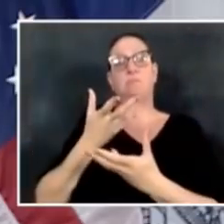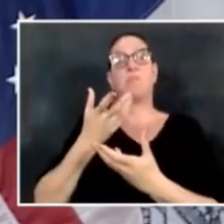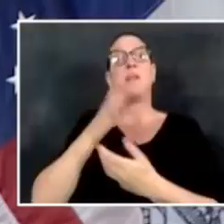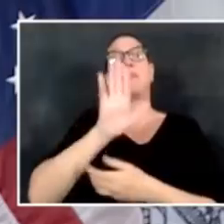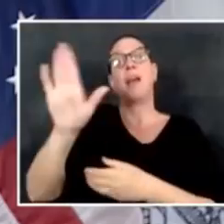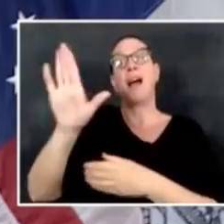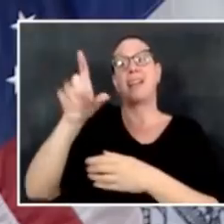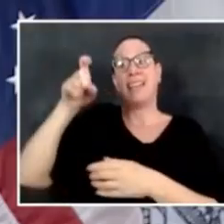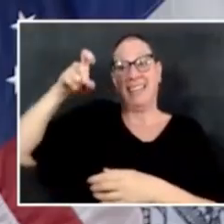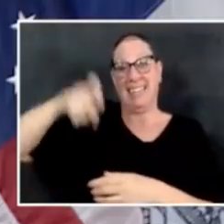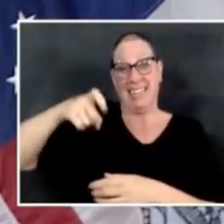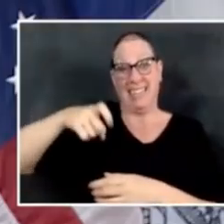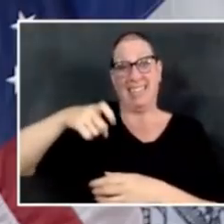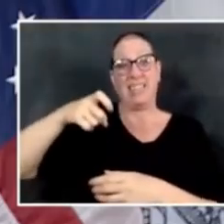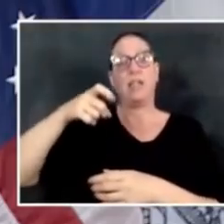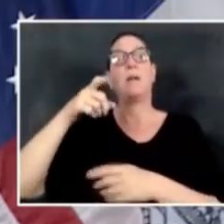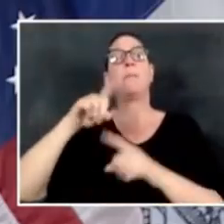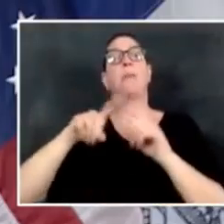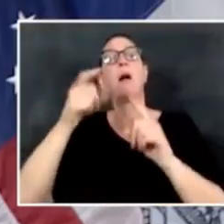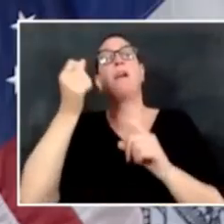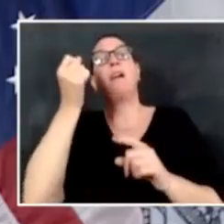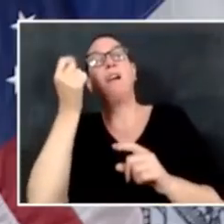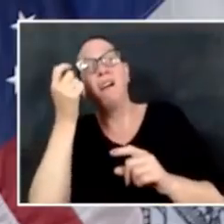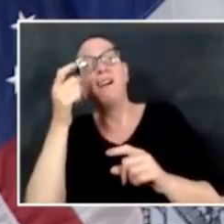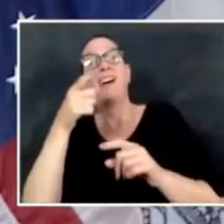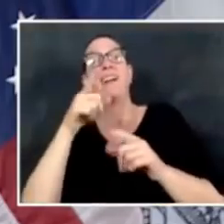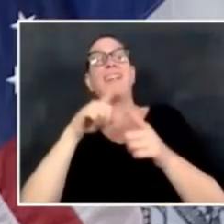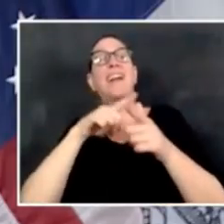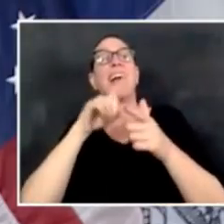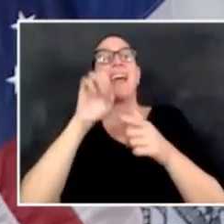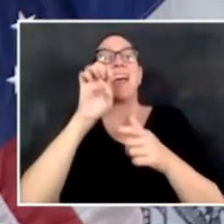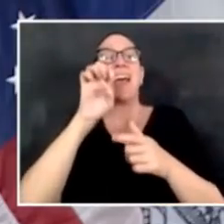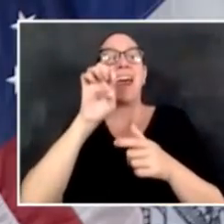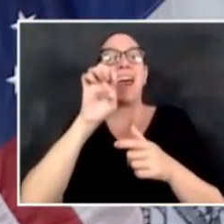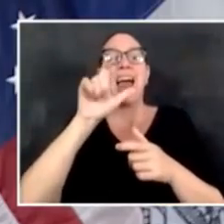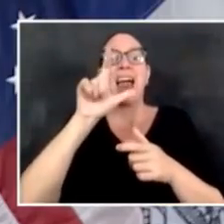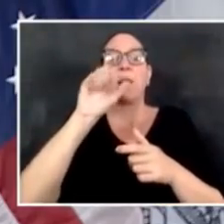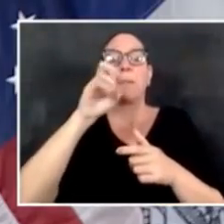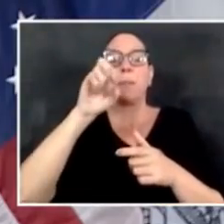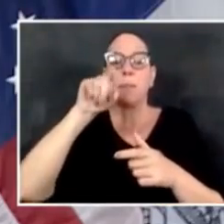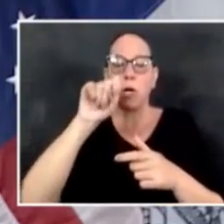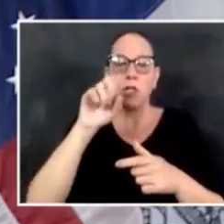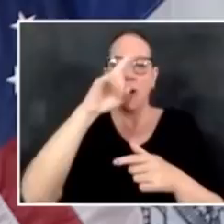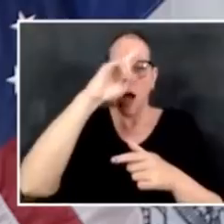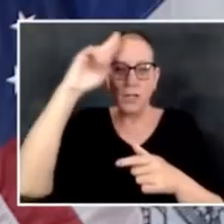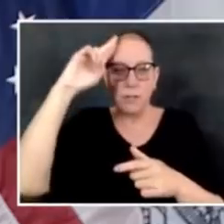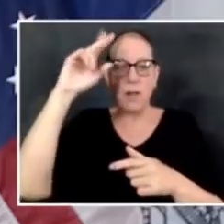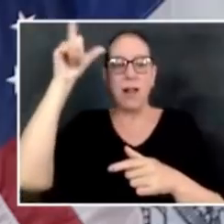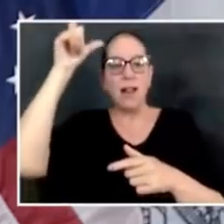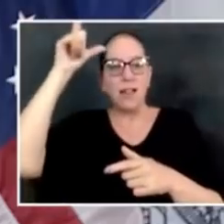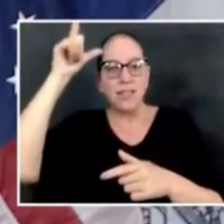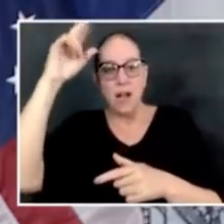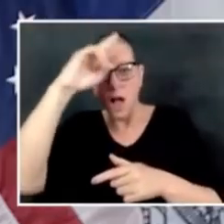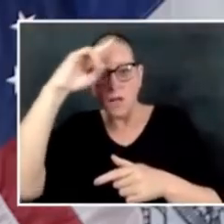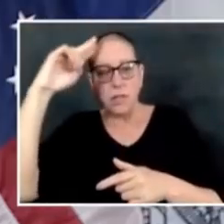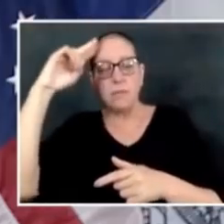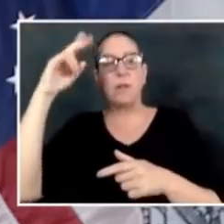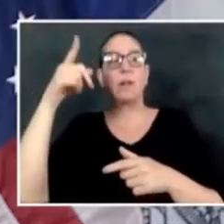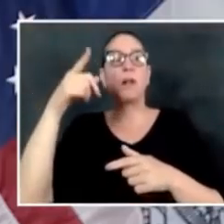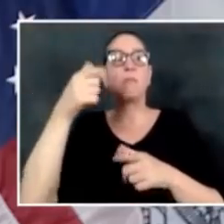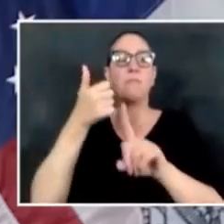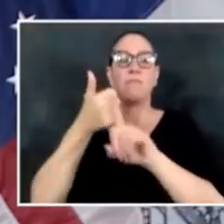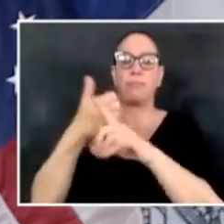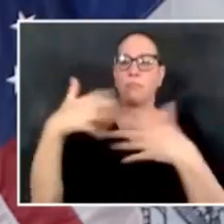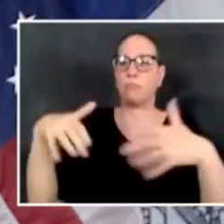Hospital, Bellevue, the places that were seeing an absolutely overwhelming number of cases and where the teams there have been